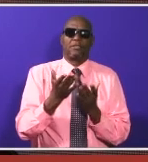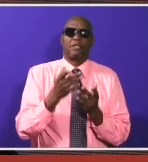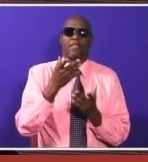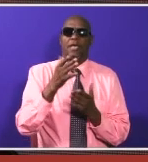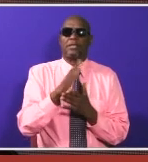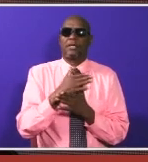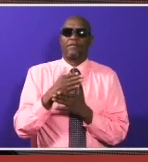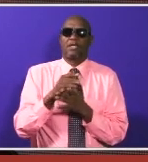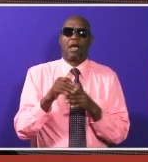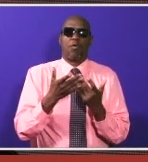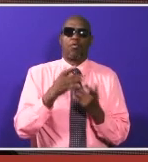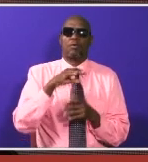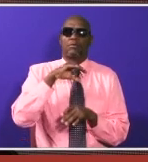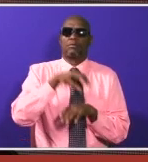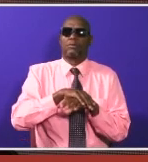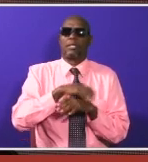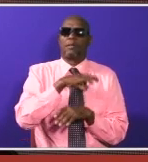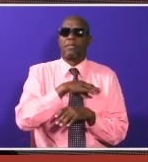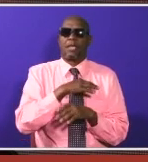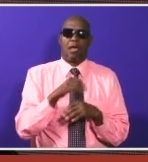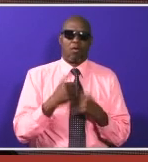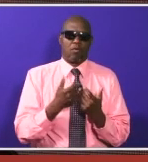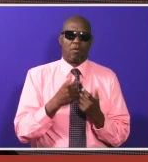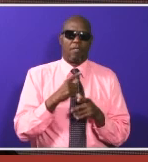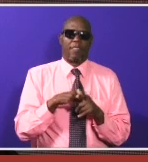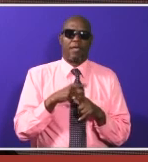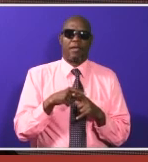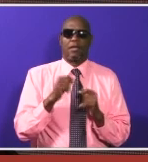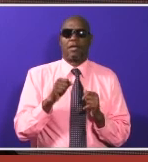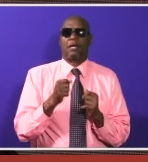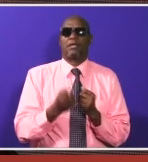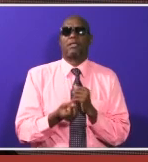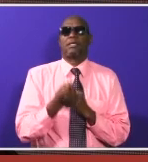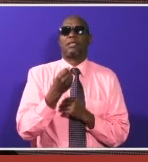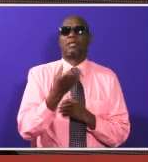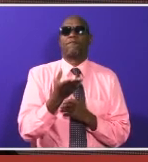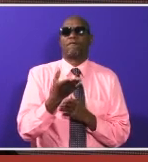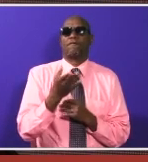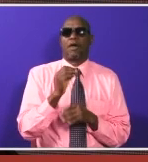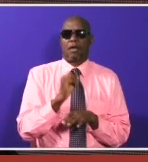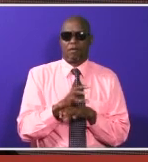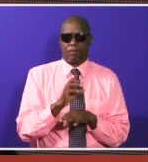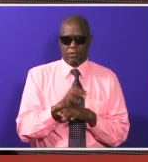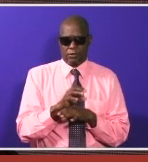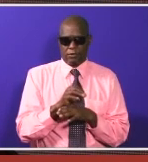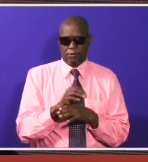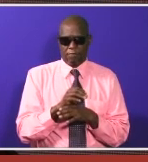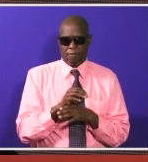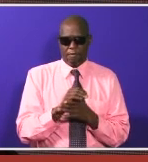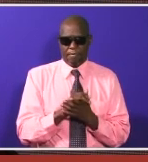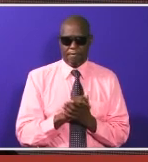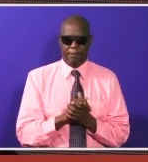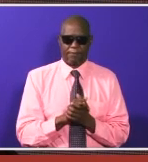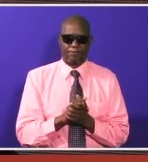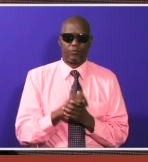divided and how are they earning the pay? And then we are able to give advice. Advice because we have a purview of the whole government, public service. We